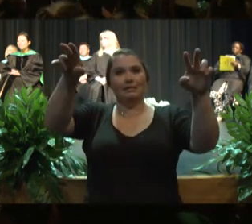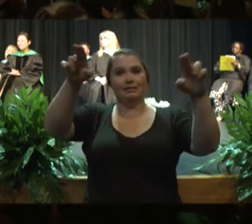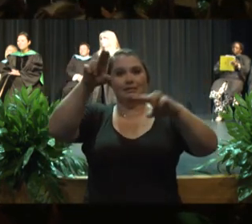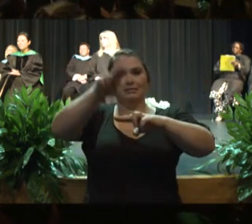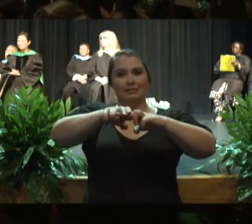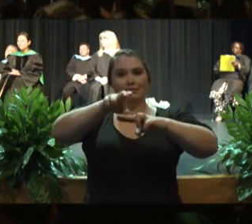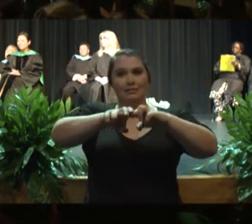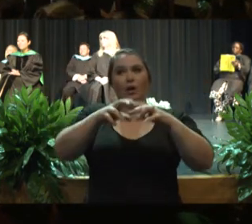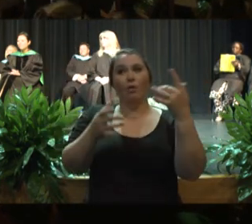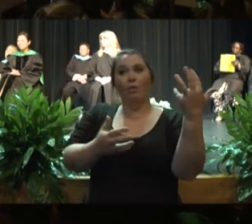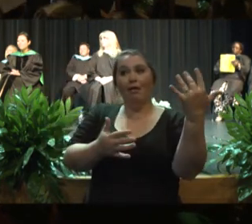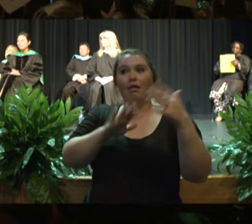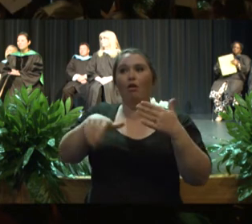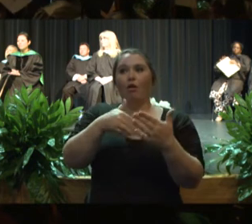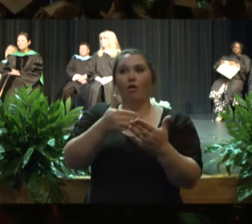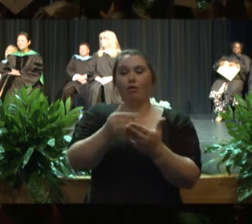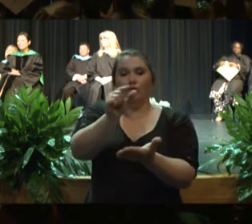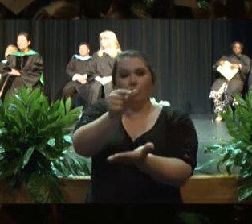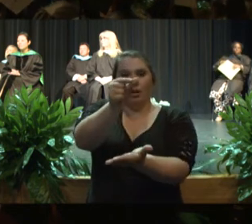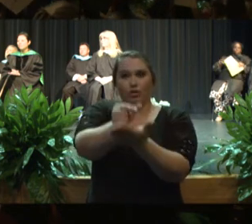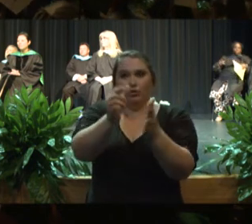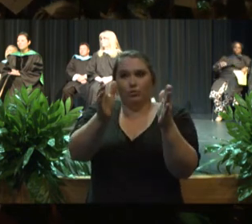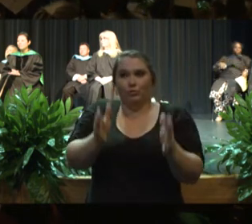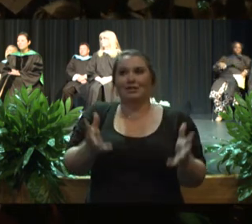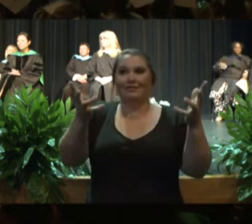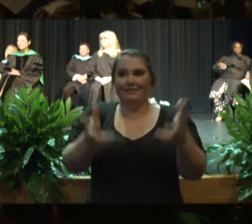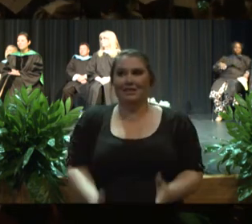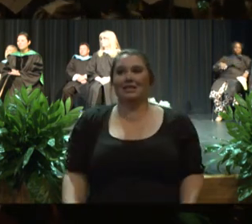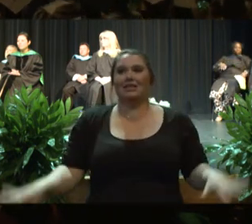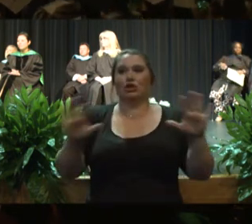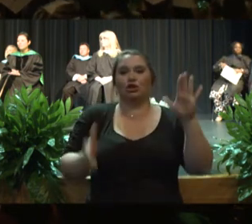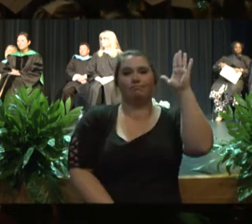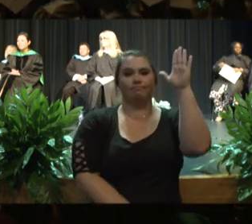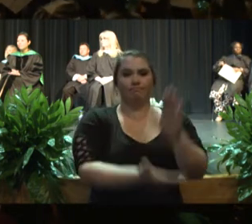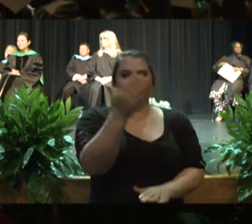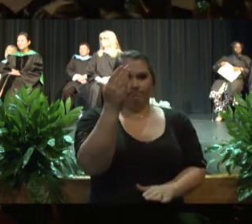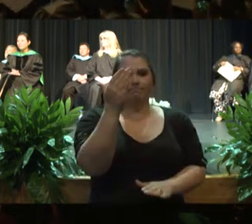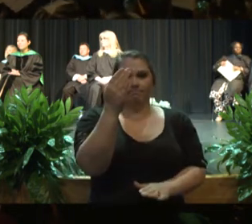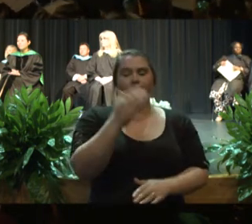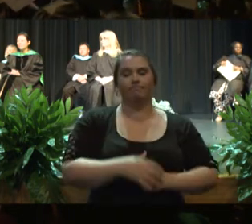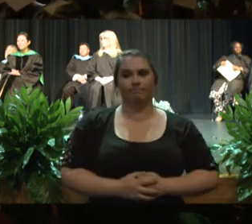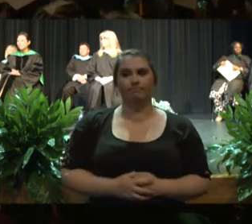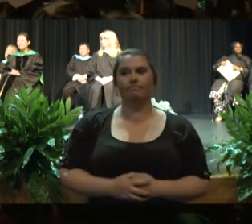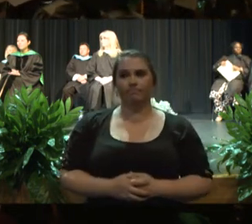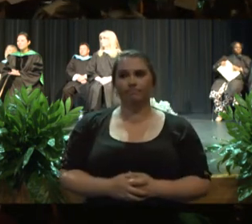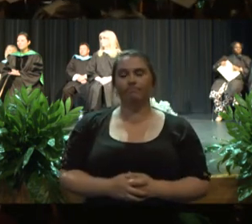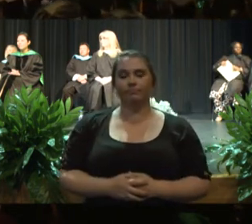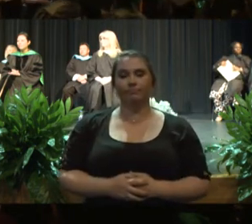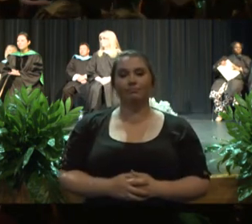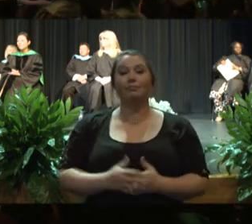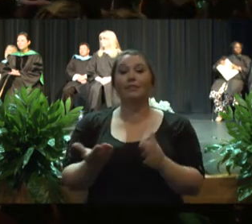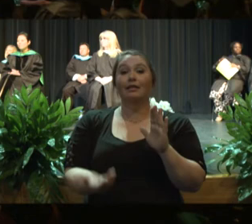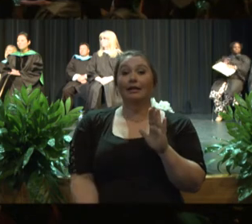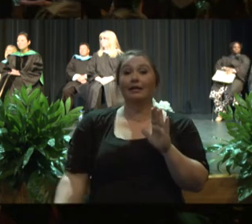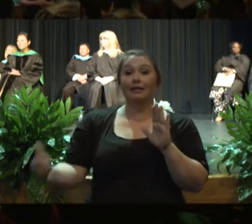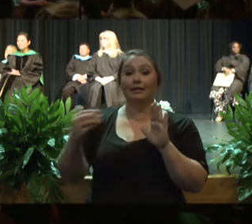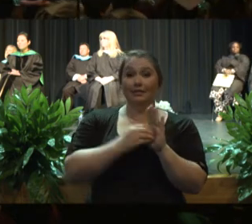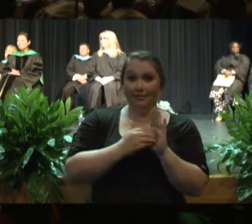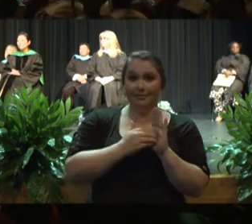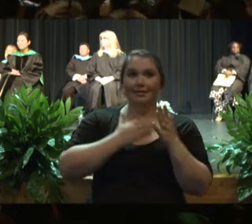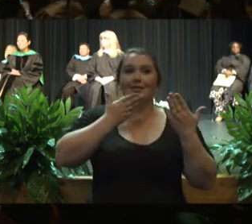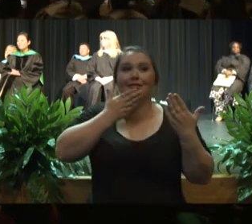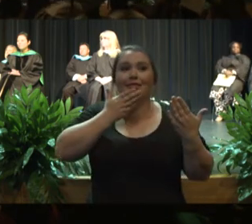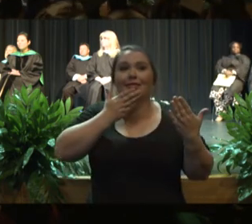seated until all of our special graduates have exited the auditorium. Once